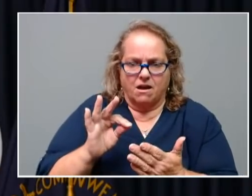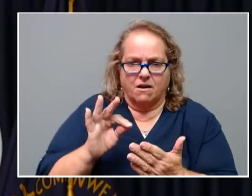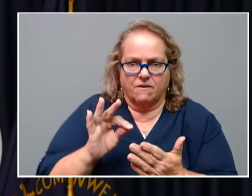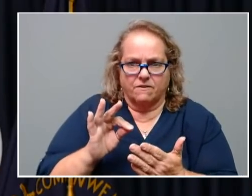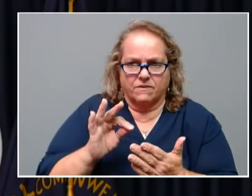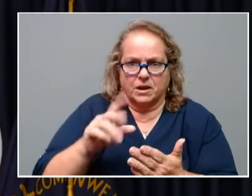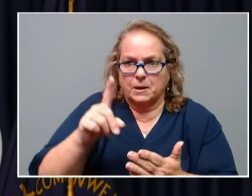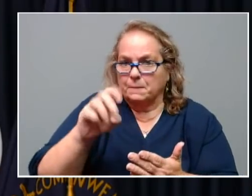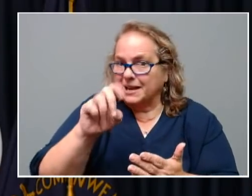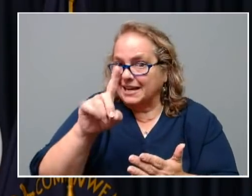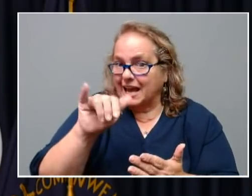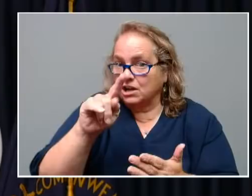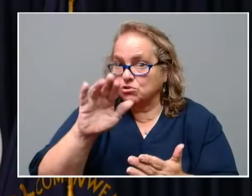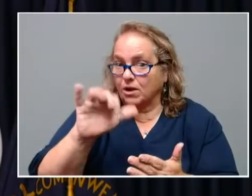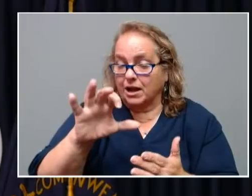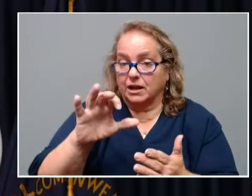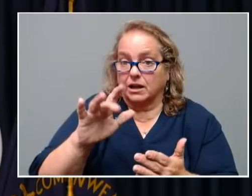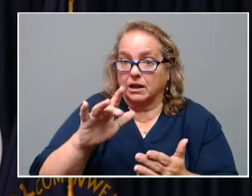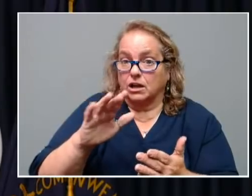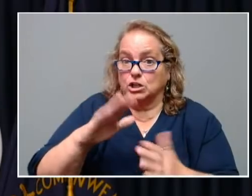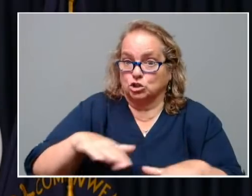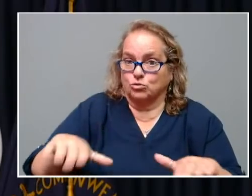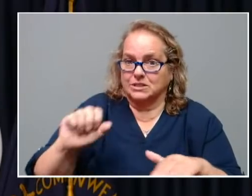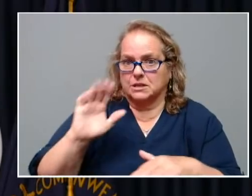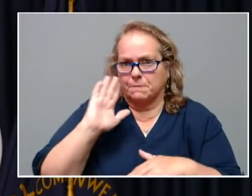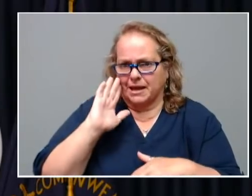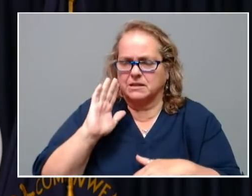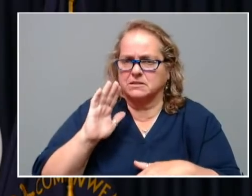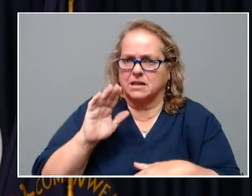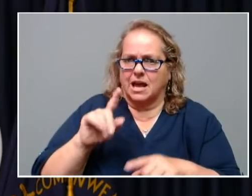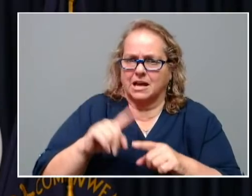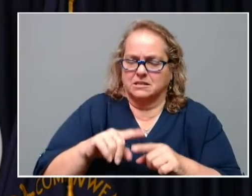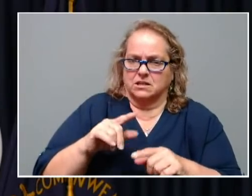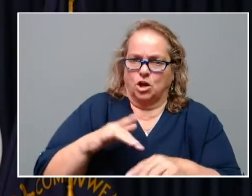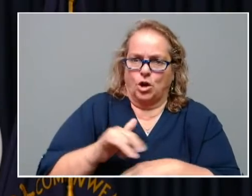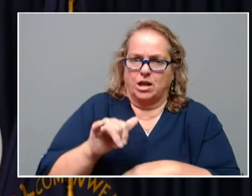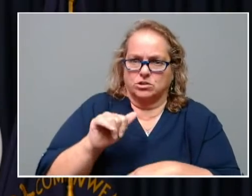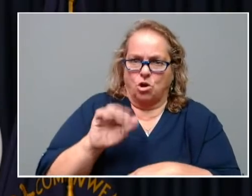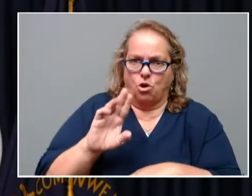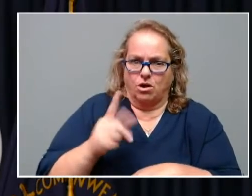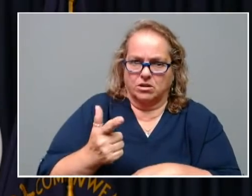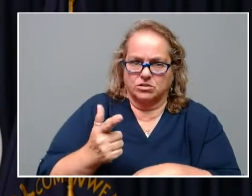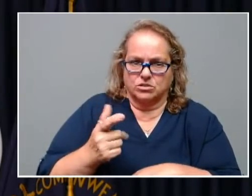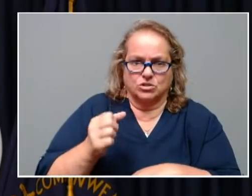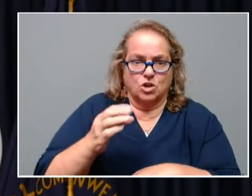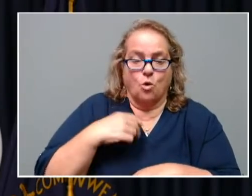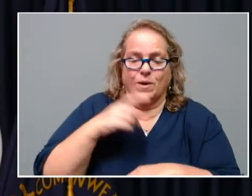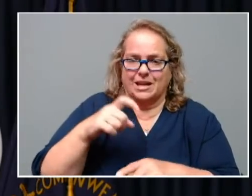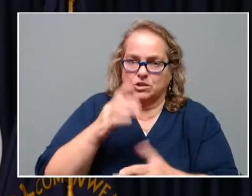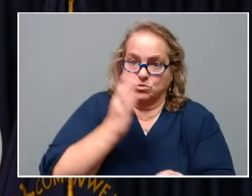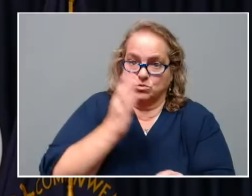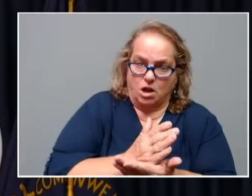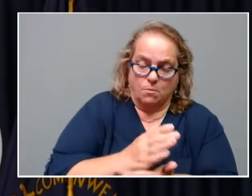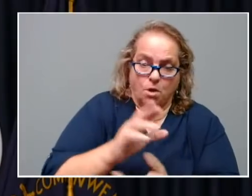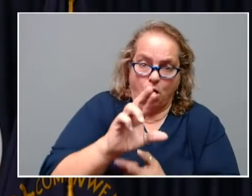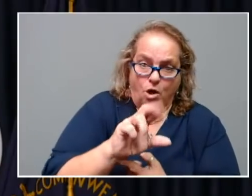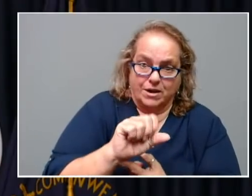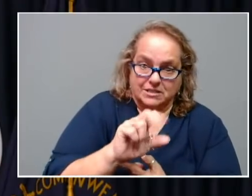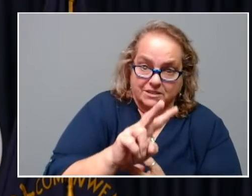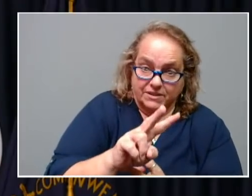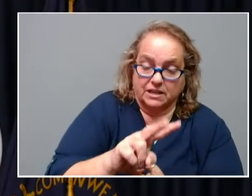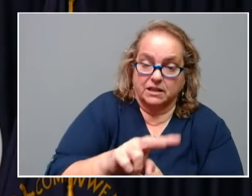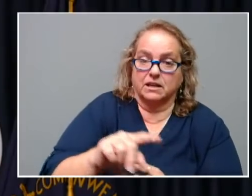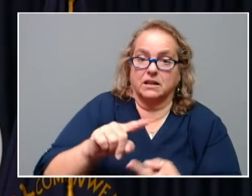this year, which is uncommon. So we shut all of these down, RSV and influenza, and we caused